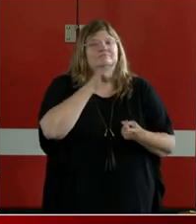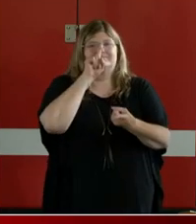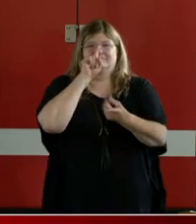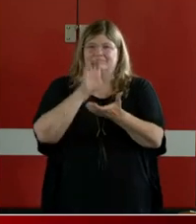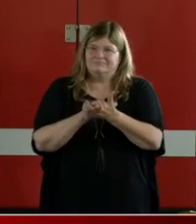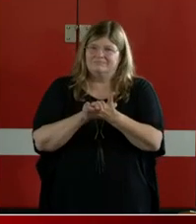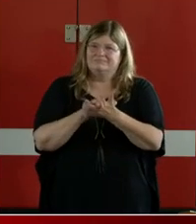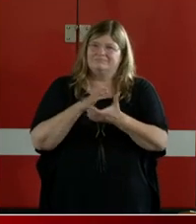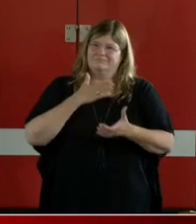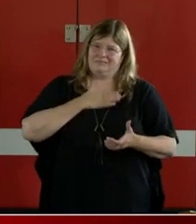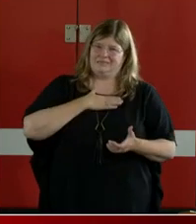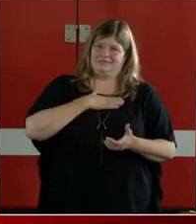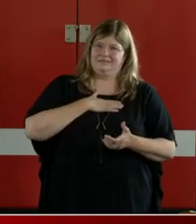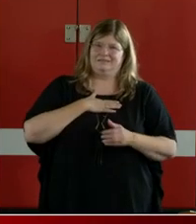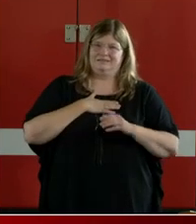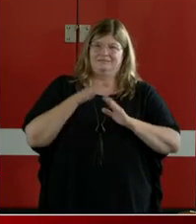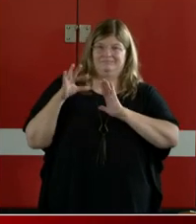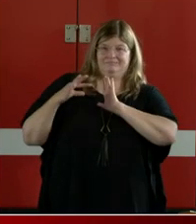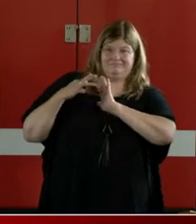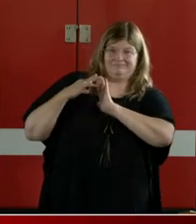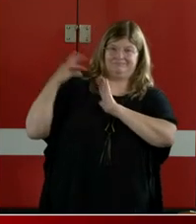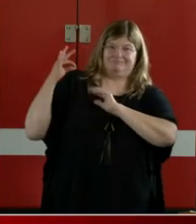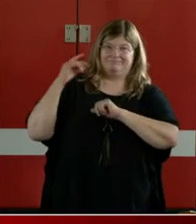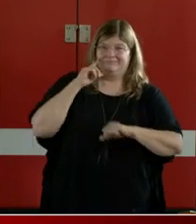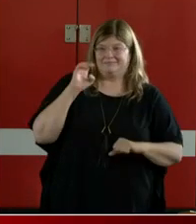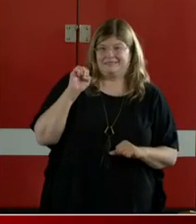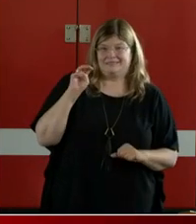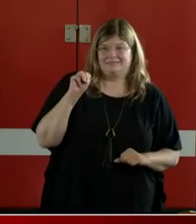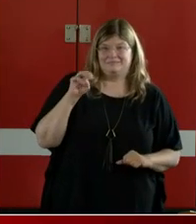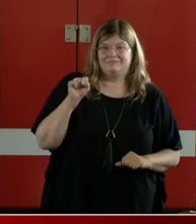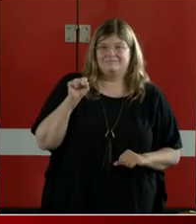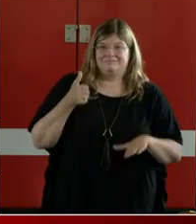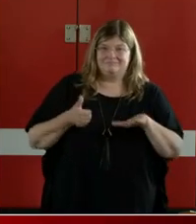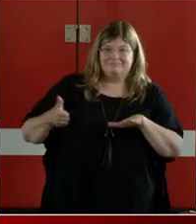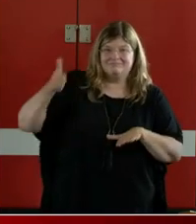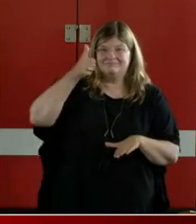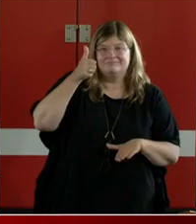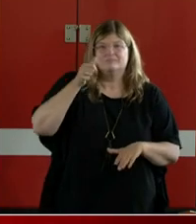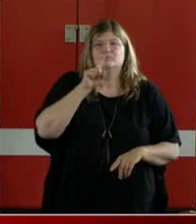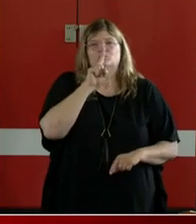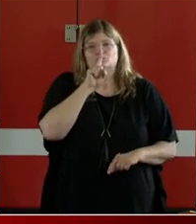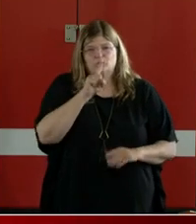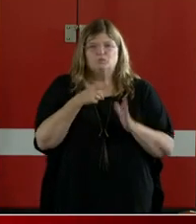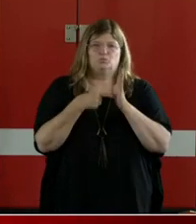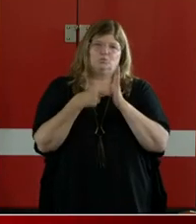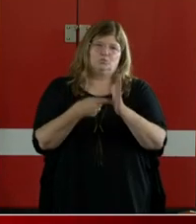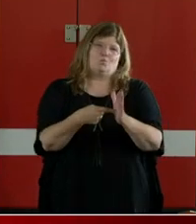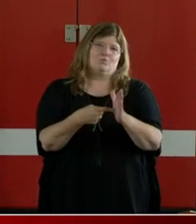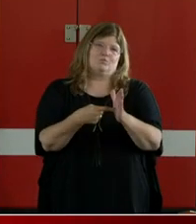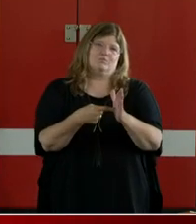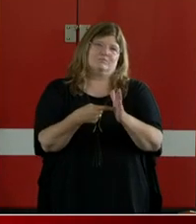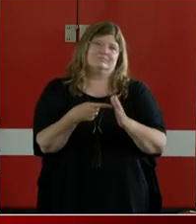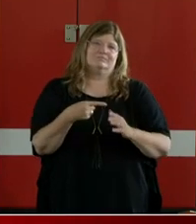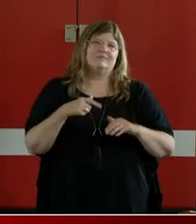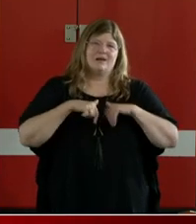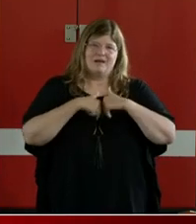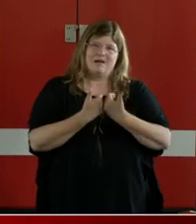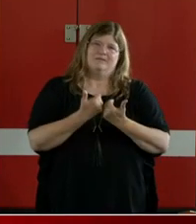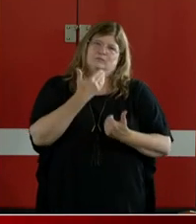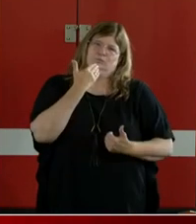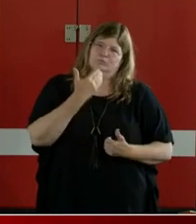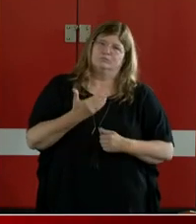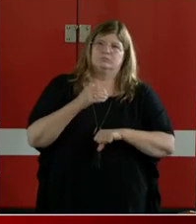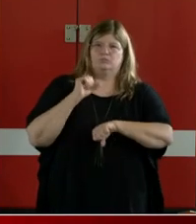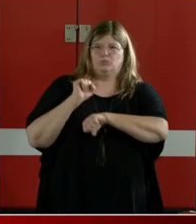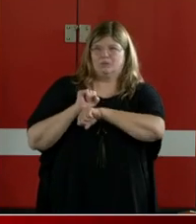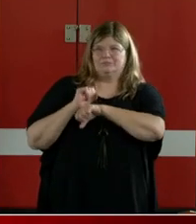Fire and EMS Chief is a reflection on how well we have worked together and all the things that have been accomplished by